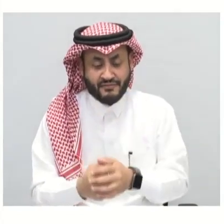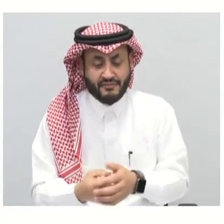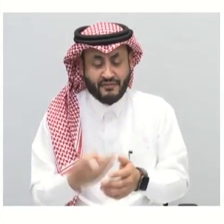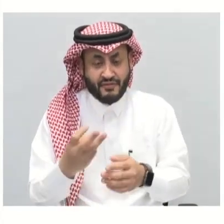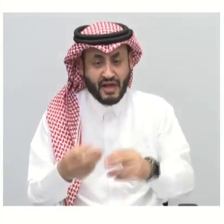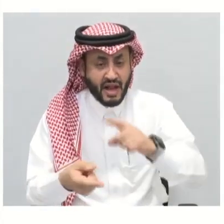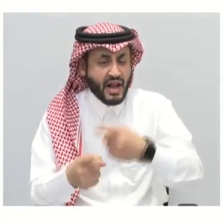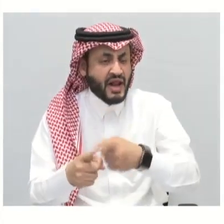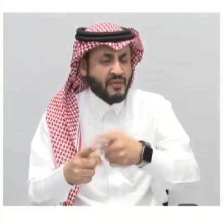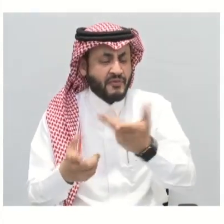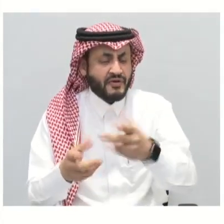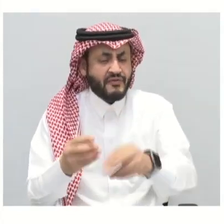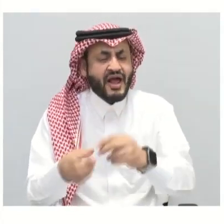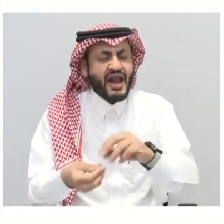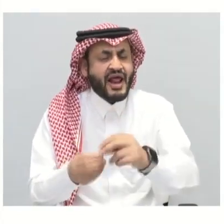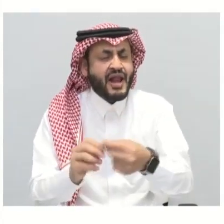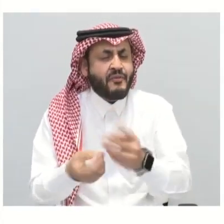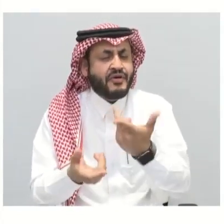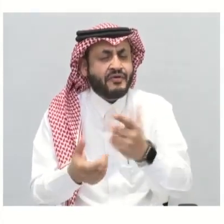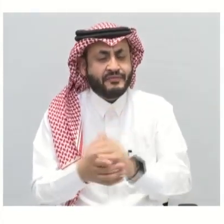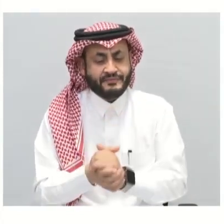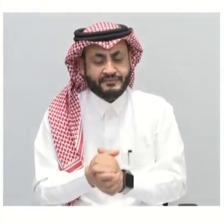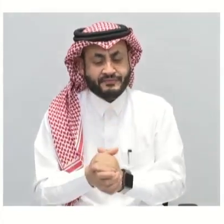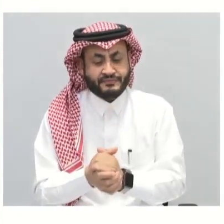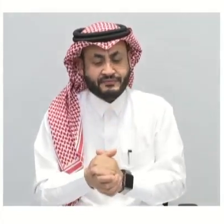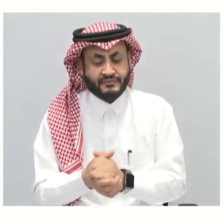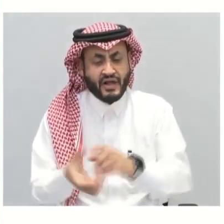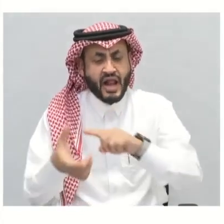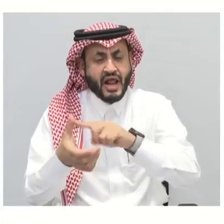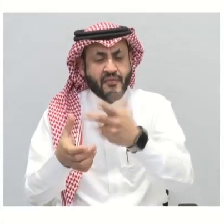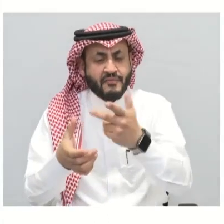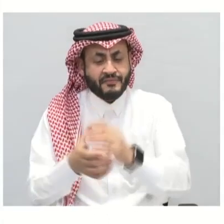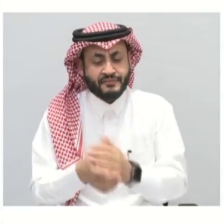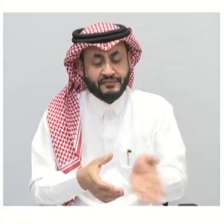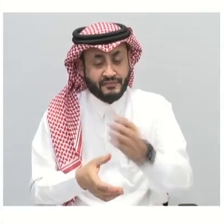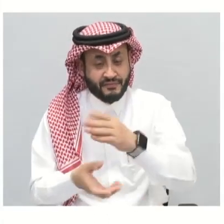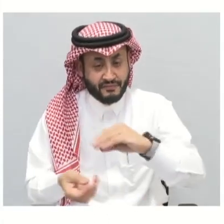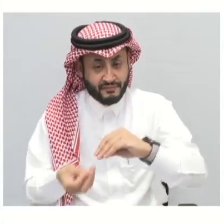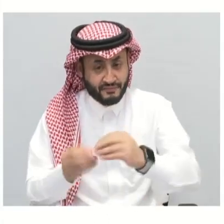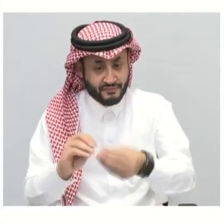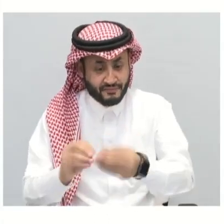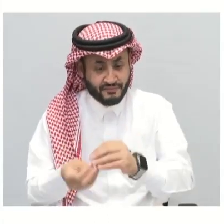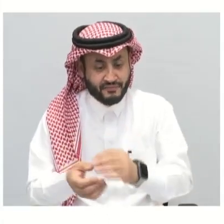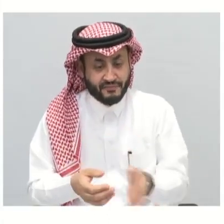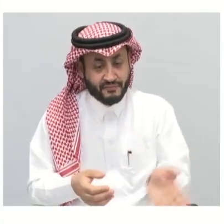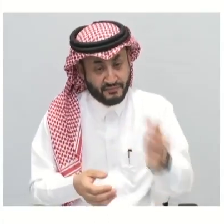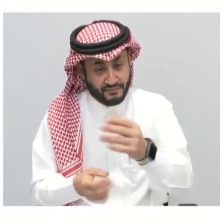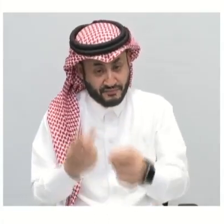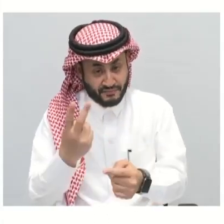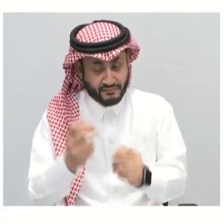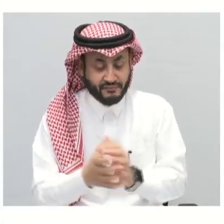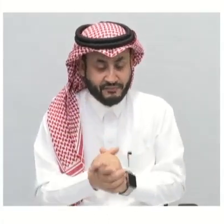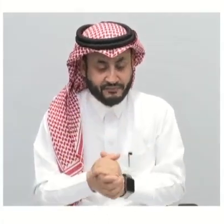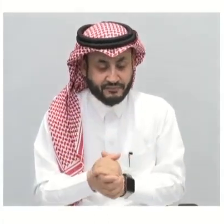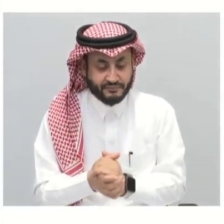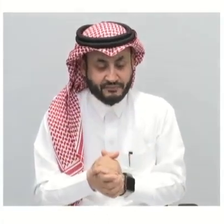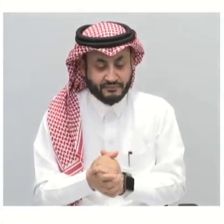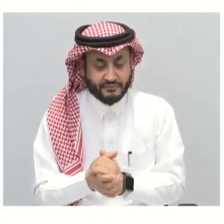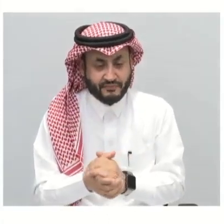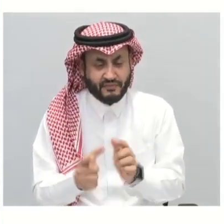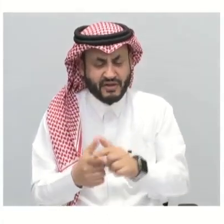the material that it's made of, that made this tie. The other example we have, this one. She